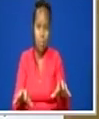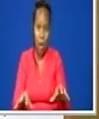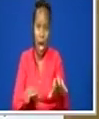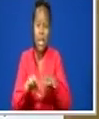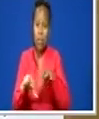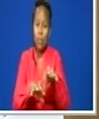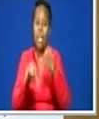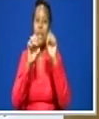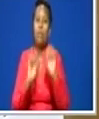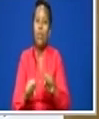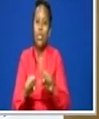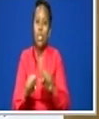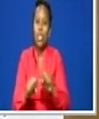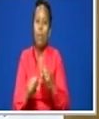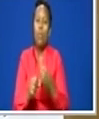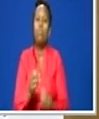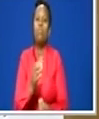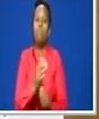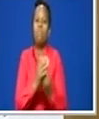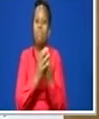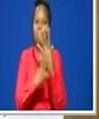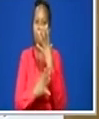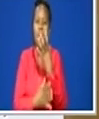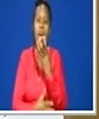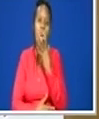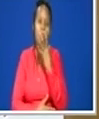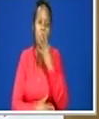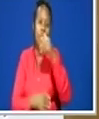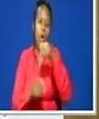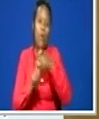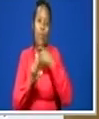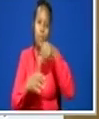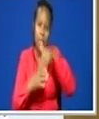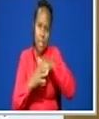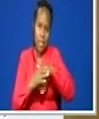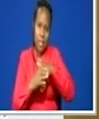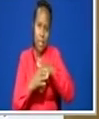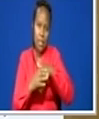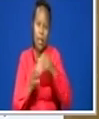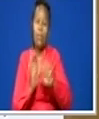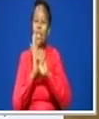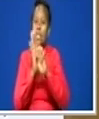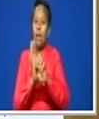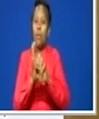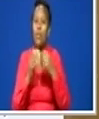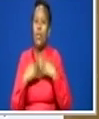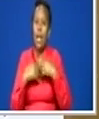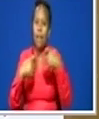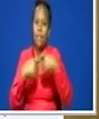And they are able to generate heat from inside. For example, we have